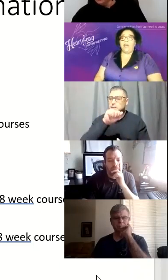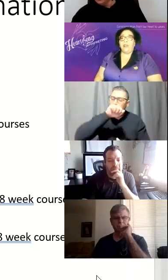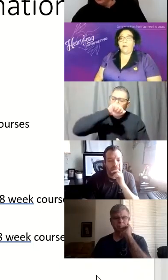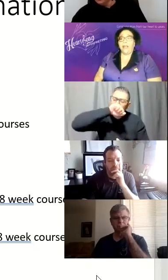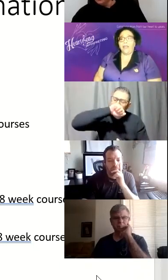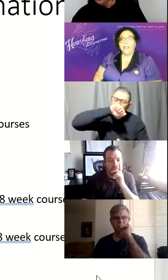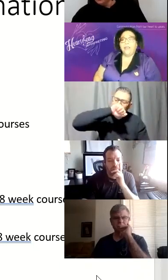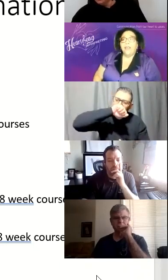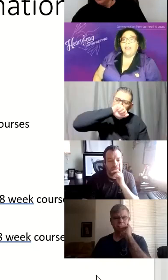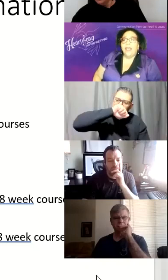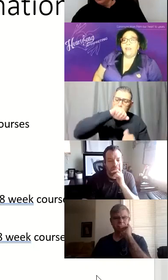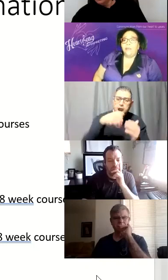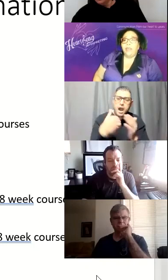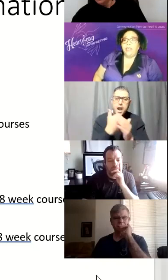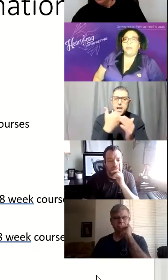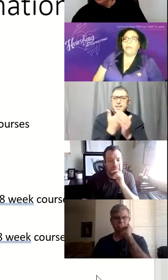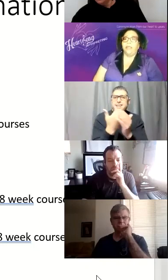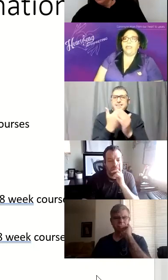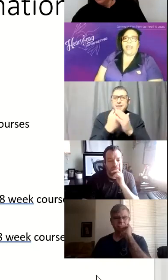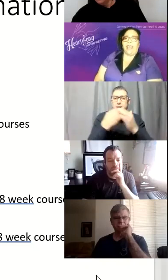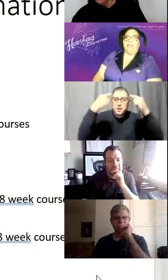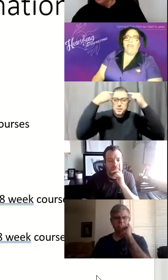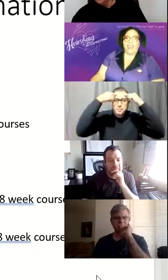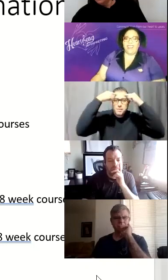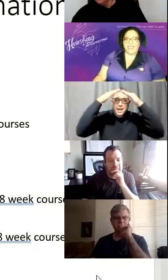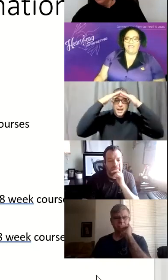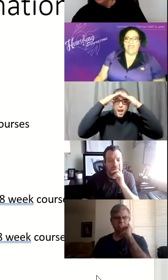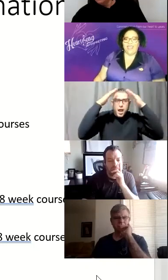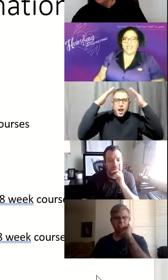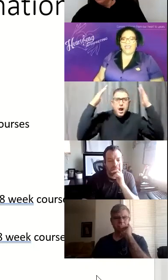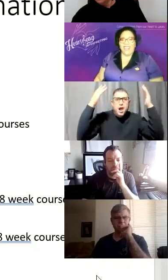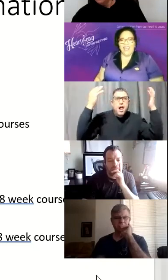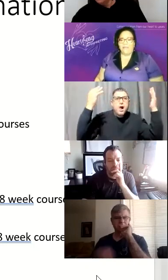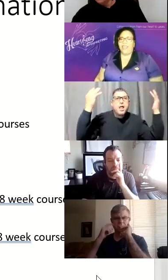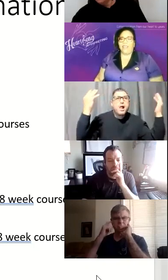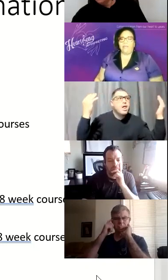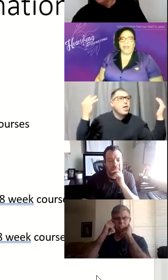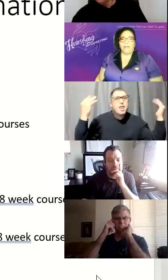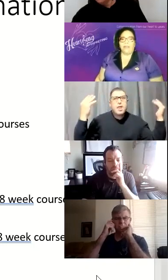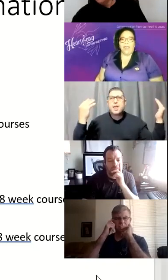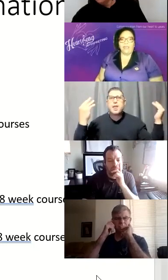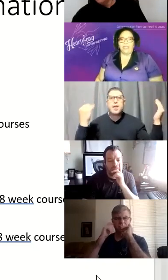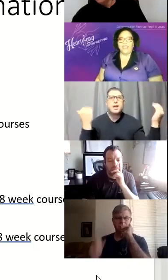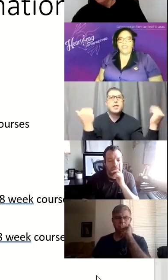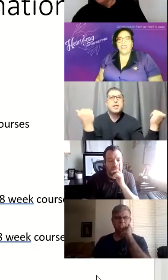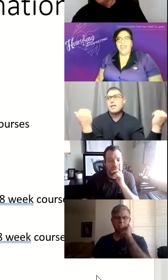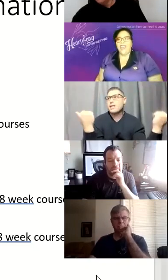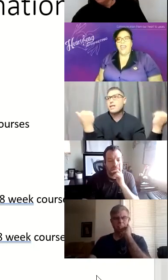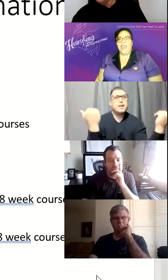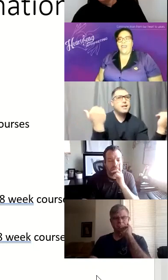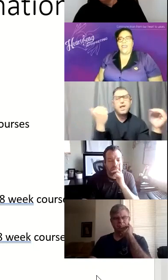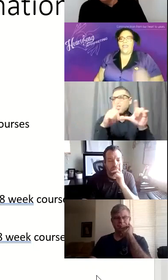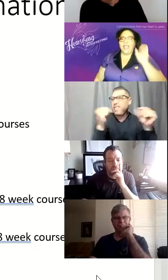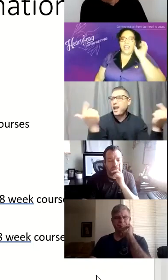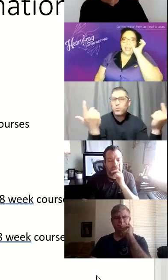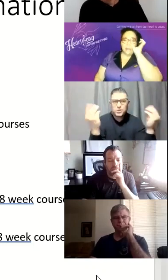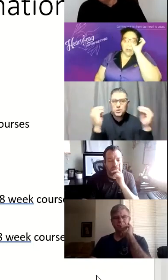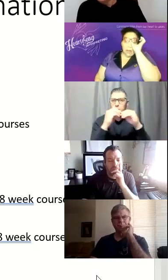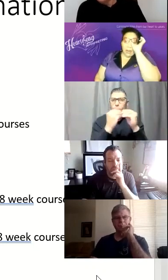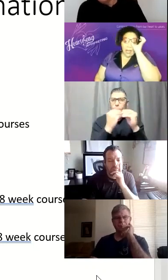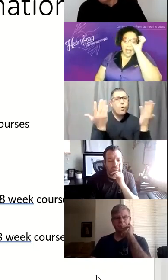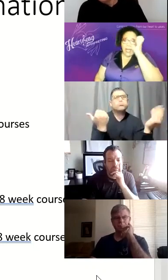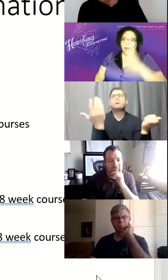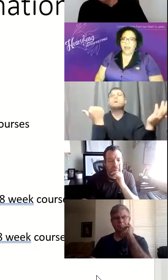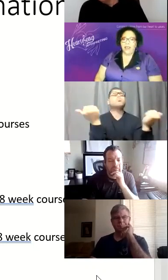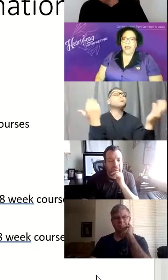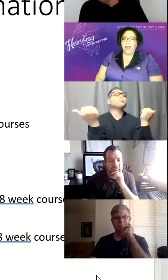of the young mind, and we need to really take advantage of that. So yeah, if they can pick up the languages and they can keep